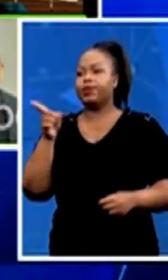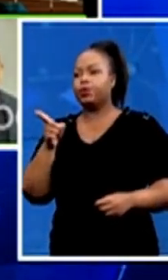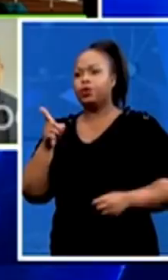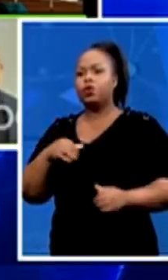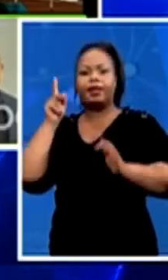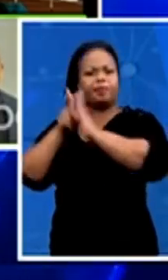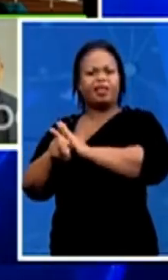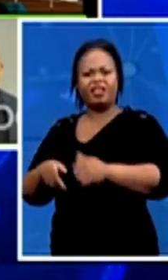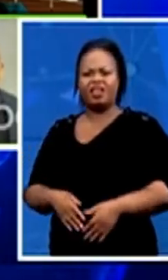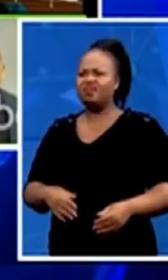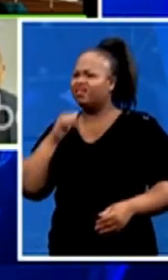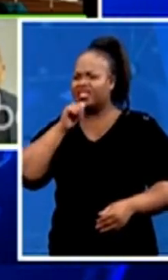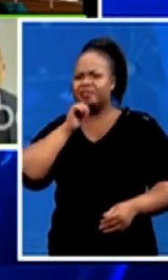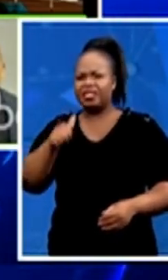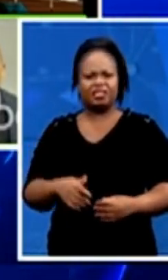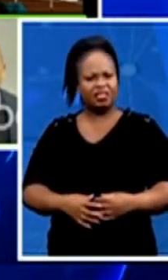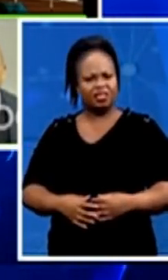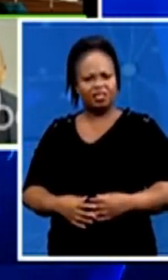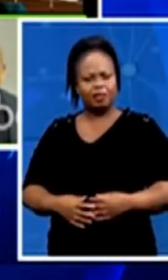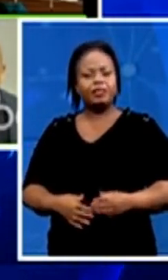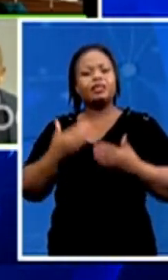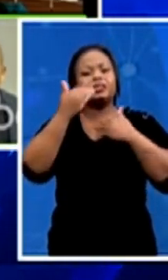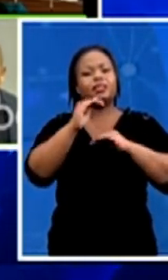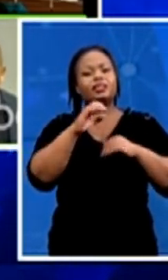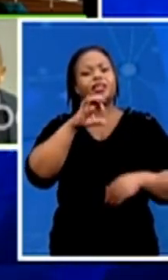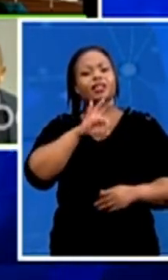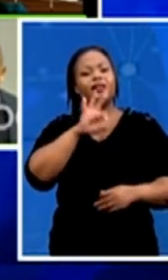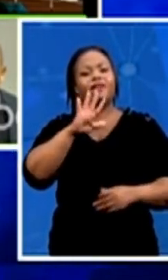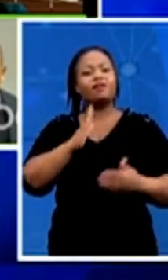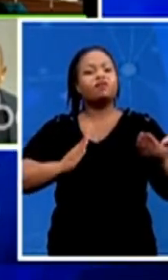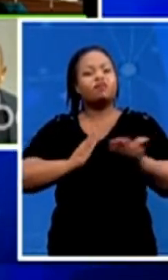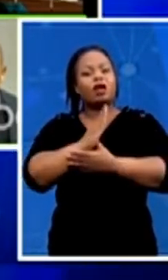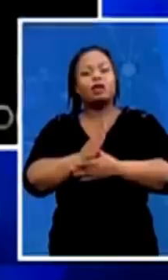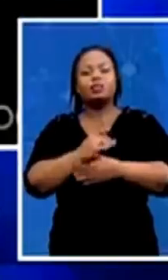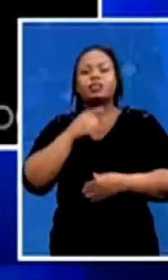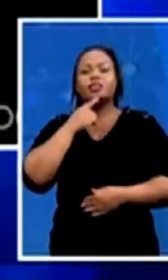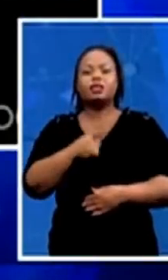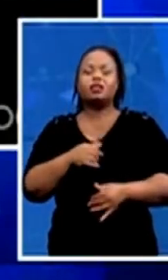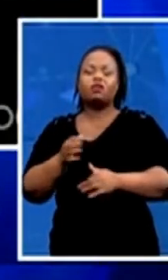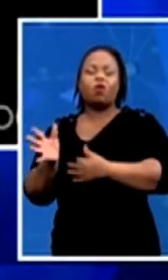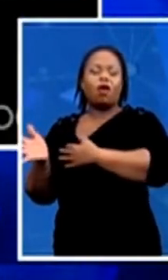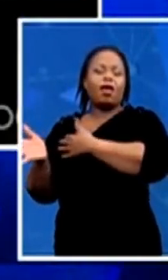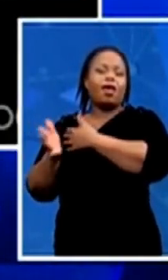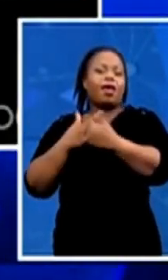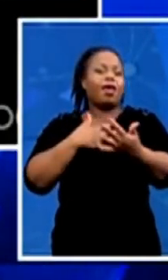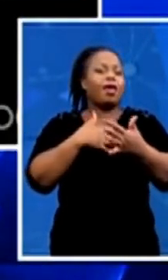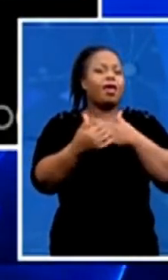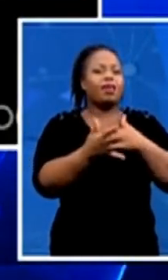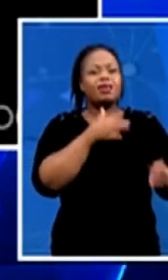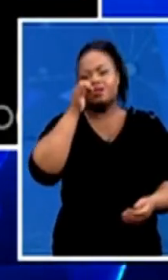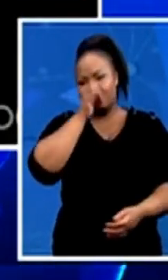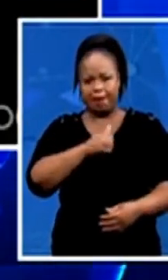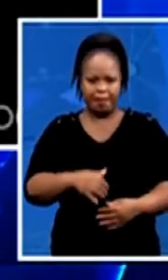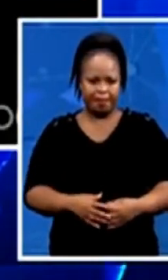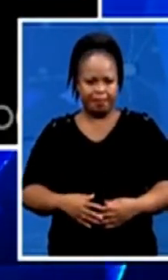The Section 35 rights apply to crimes, any crime in this country. That's the principle that we